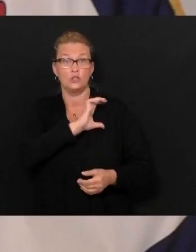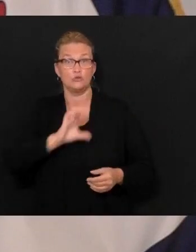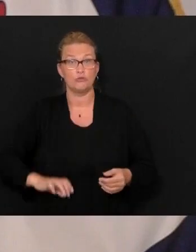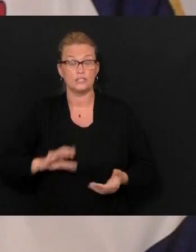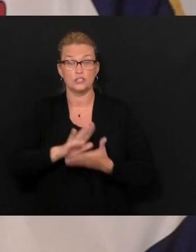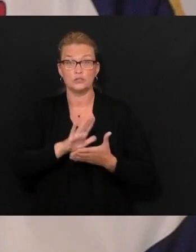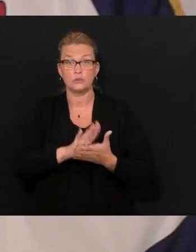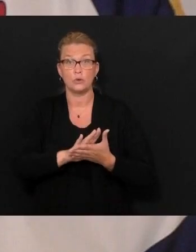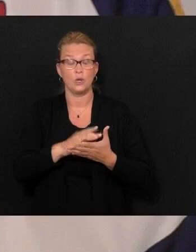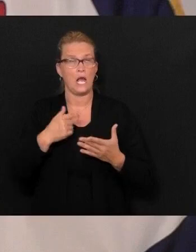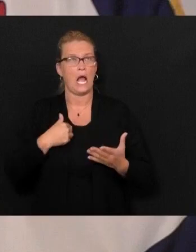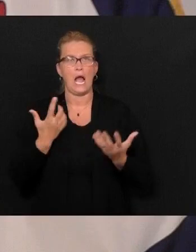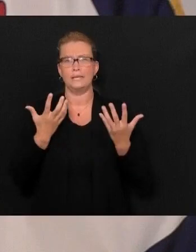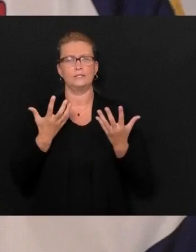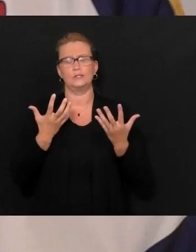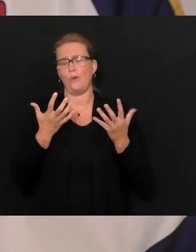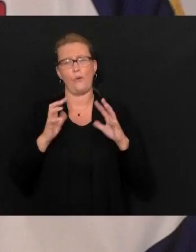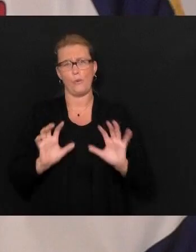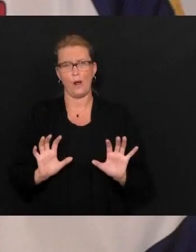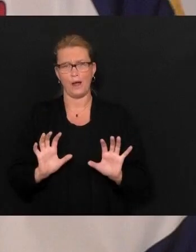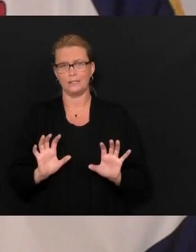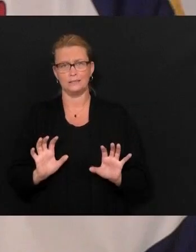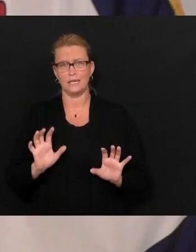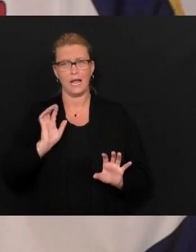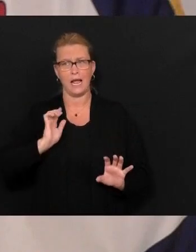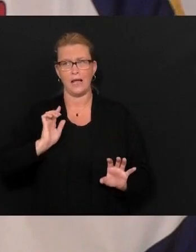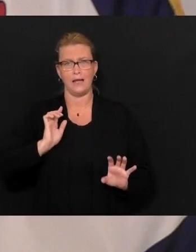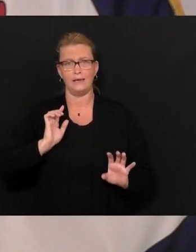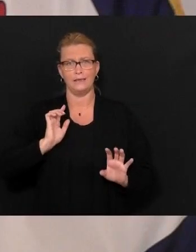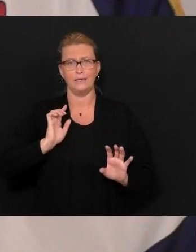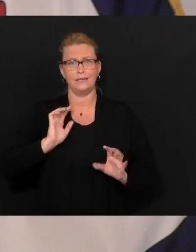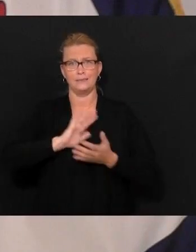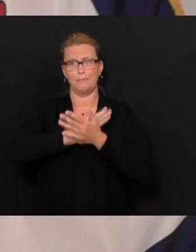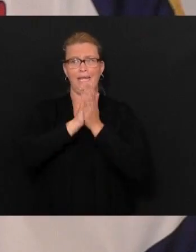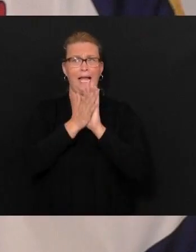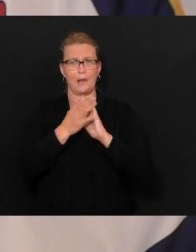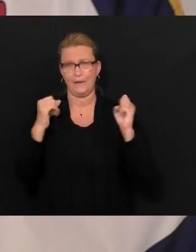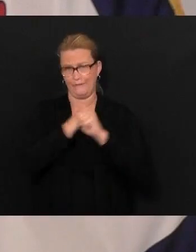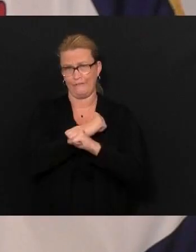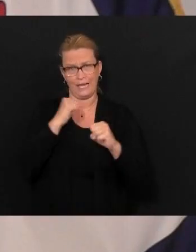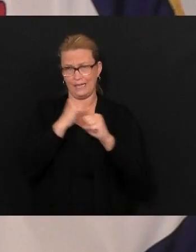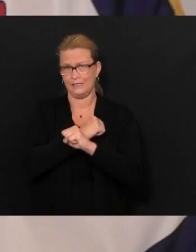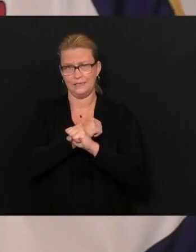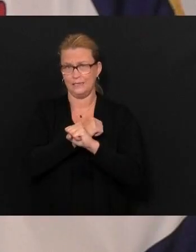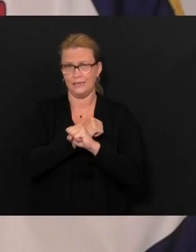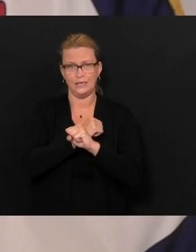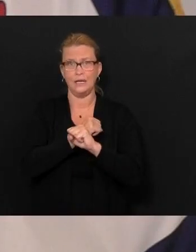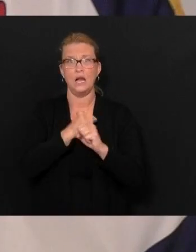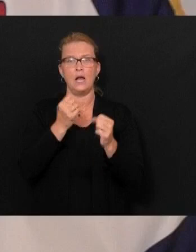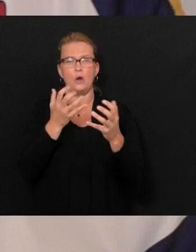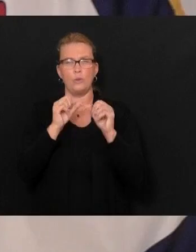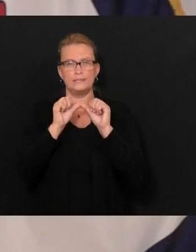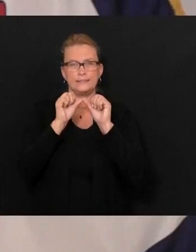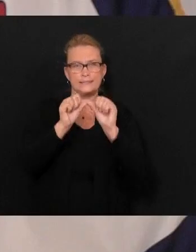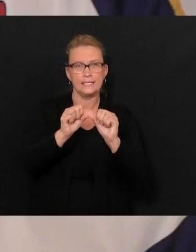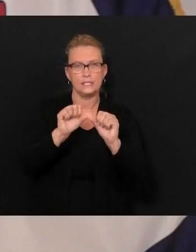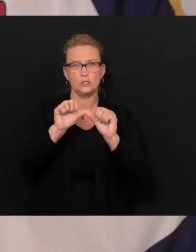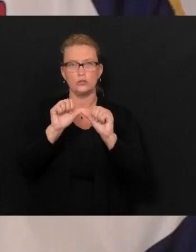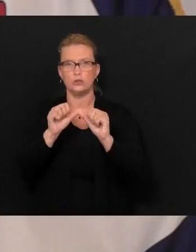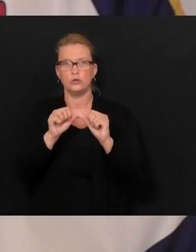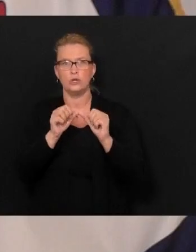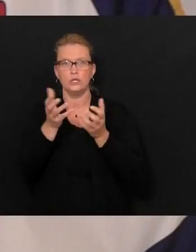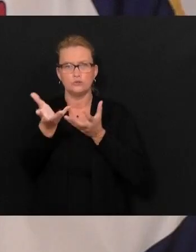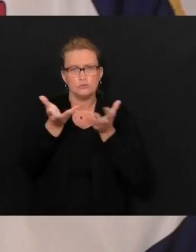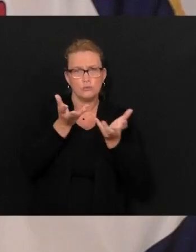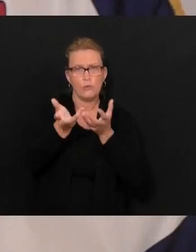And I surely don't want us to get into a food fight with one another. We want to continue to try to work things